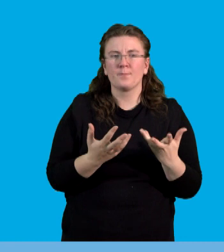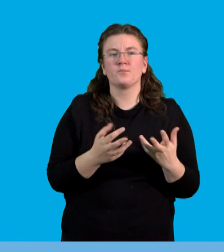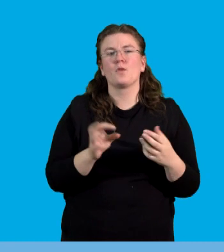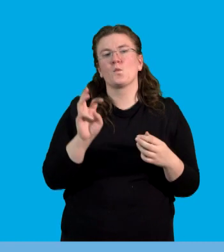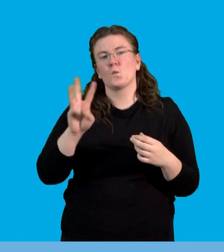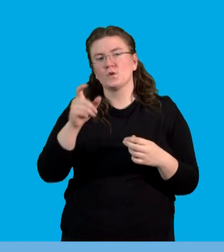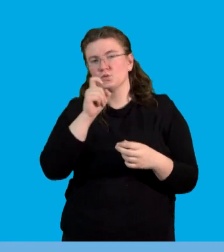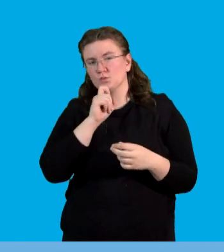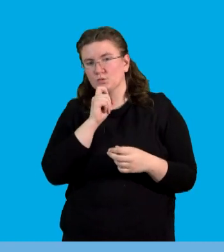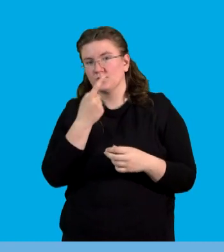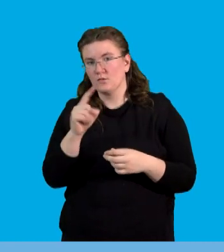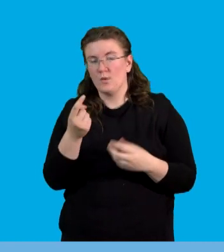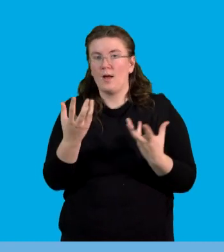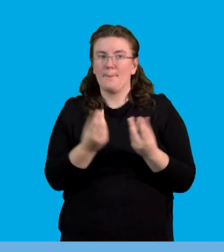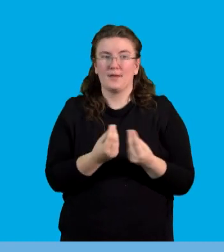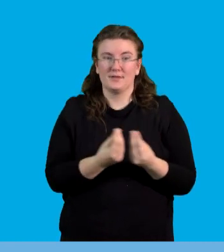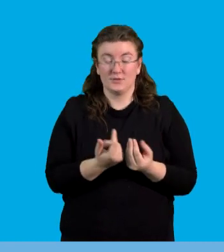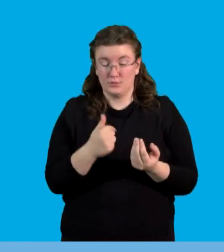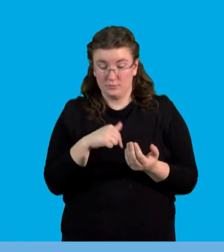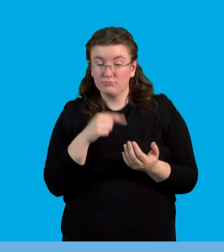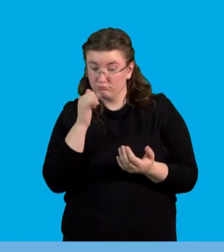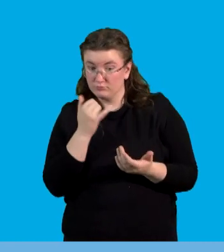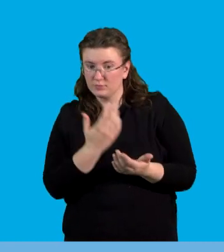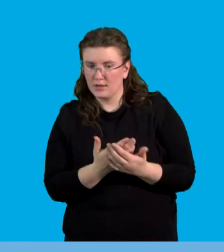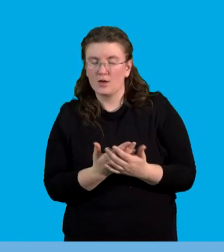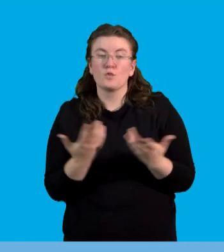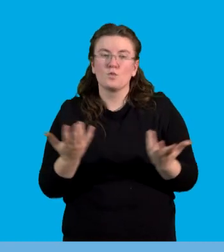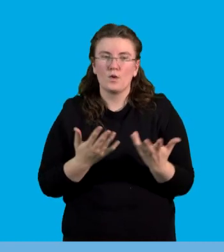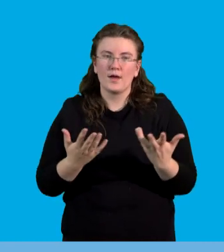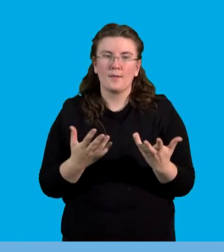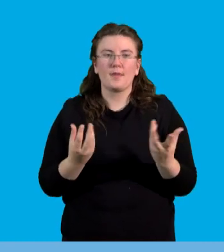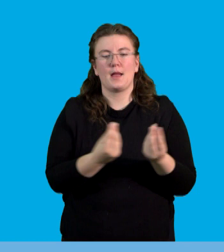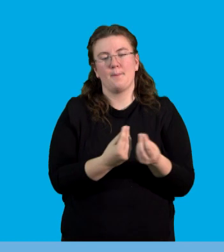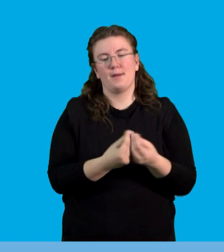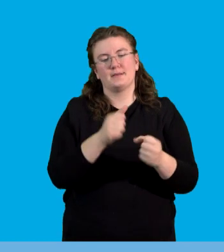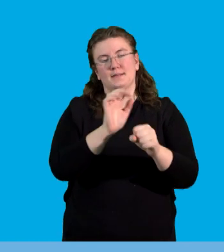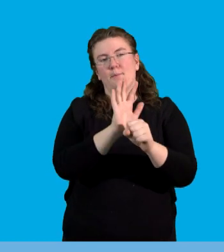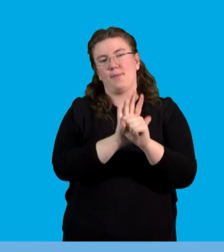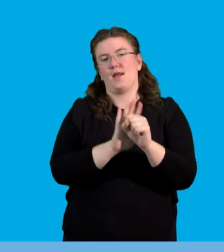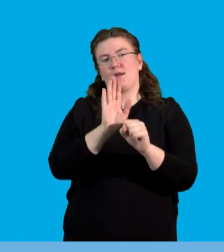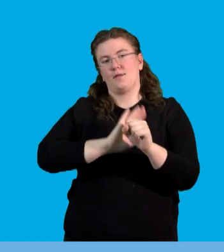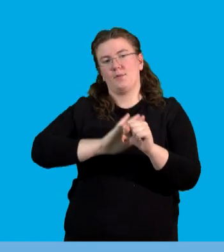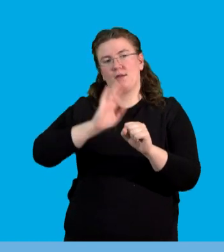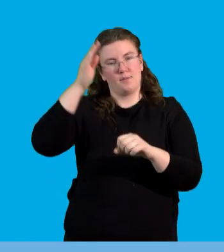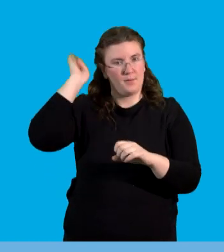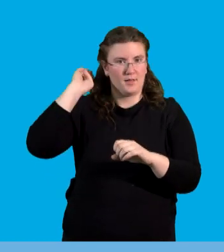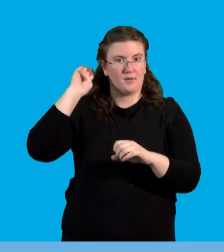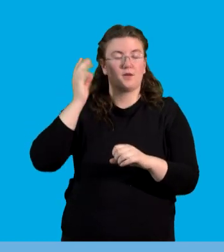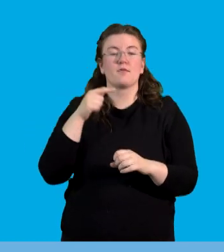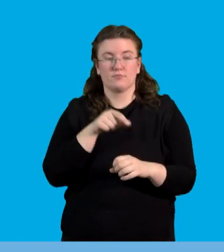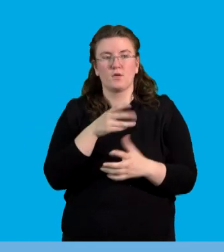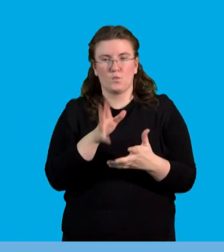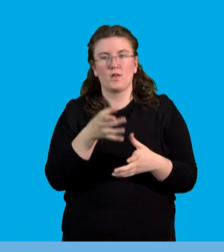rating of each appliance, you need to look at the back of the appliance to check the power rating of each, because that is going to tell you how